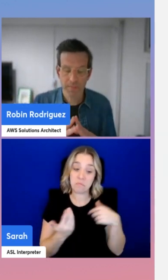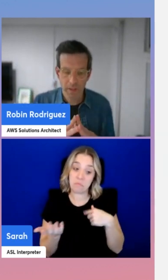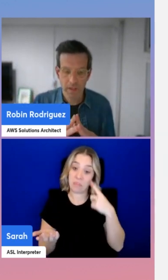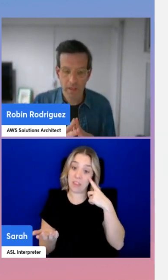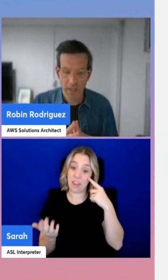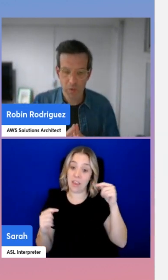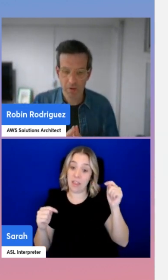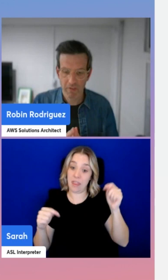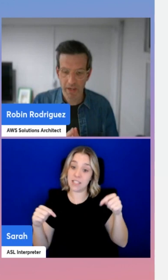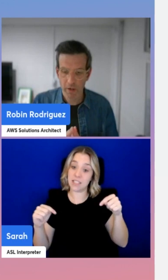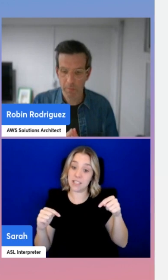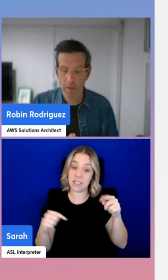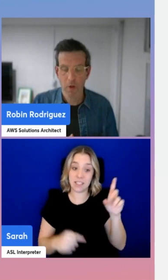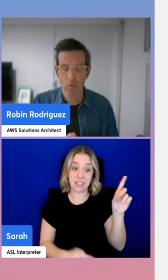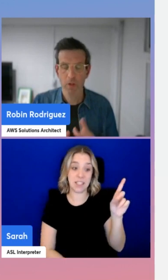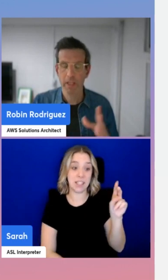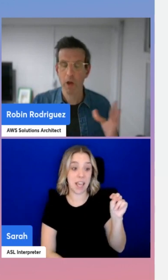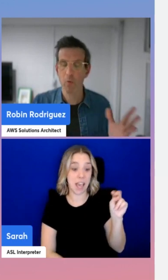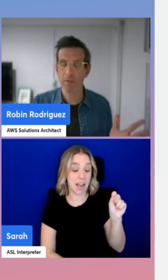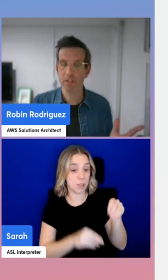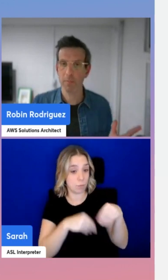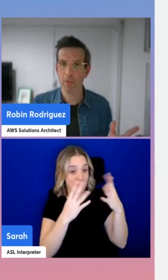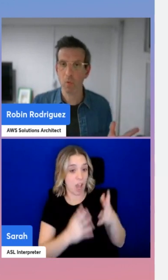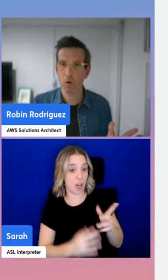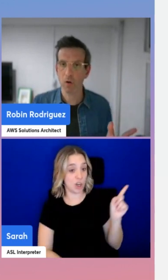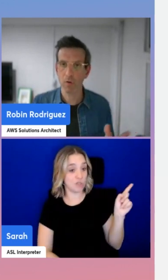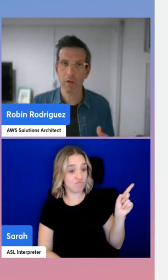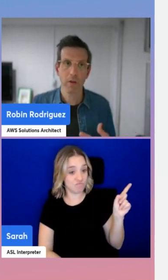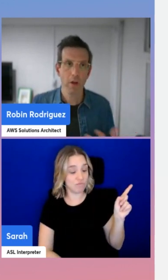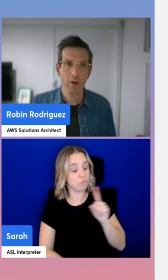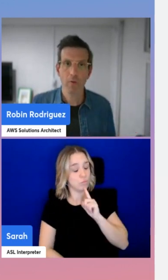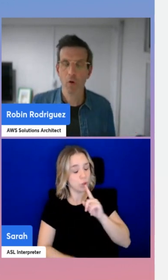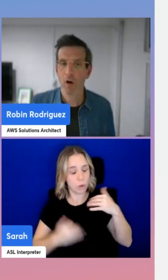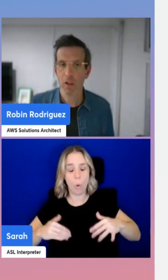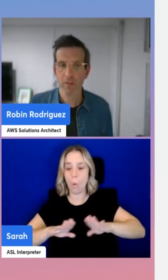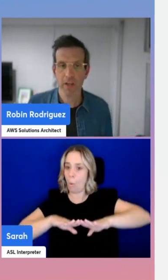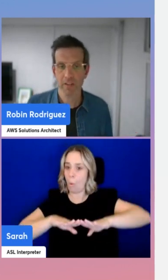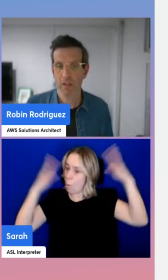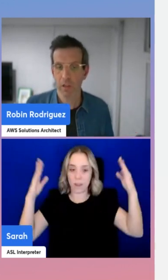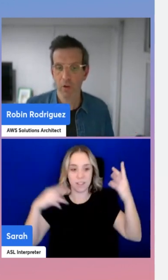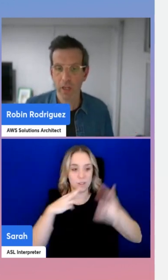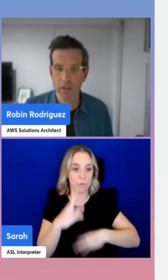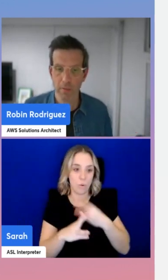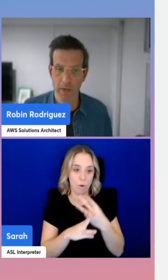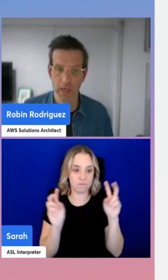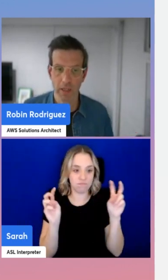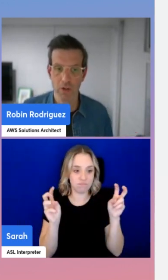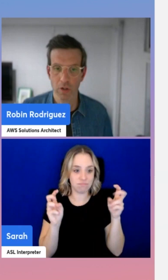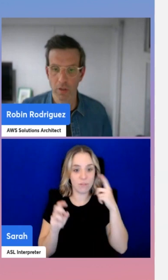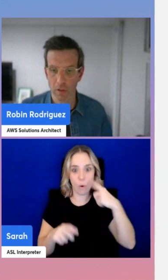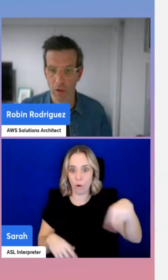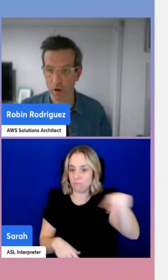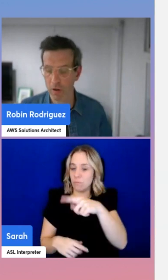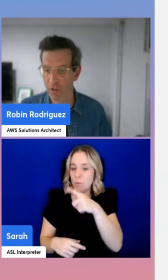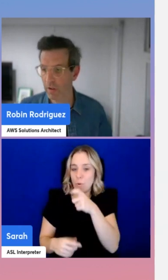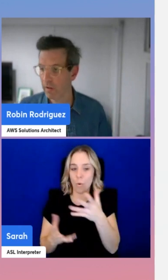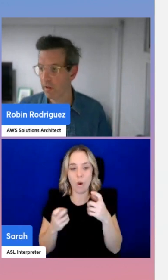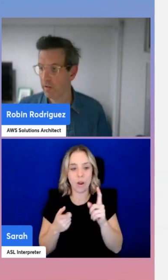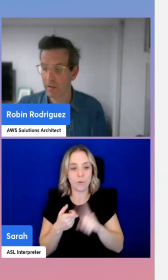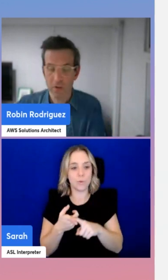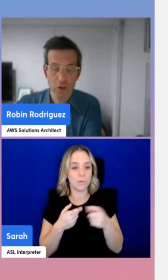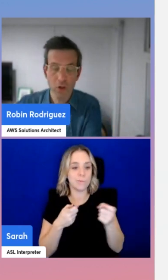this DNS provider really opens up the world for all of us looking to manage